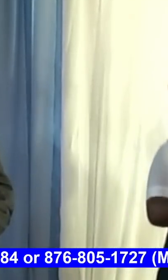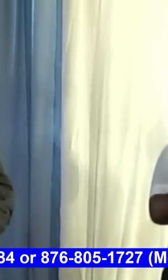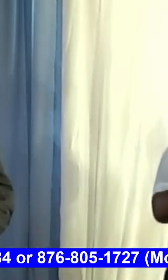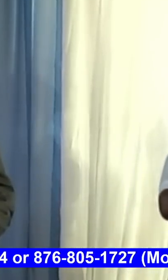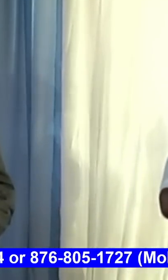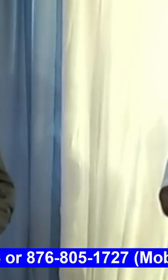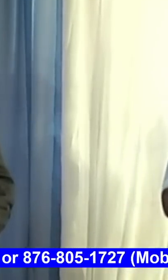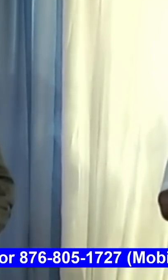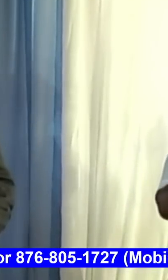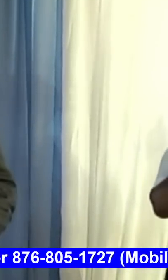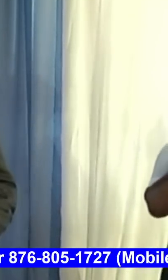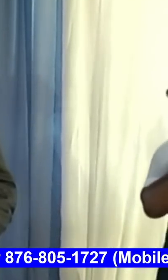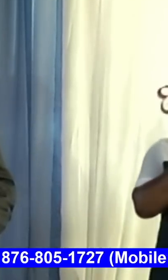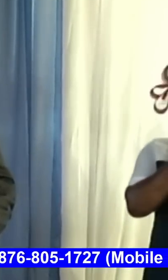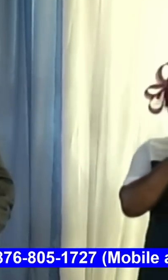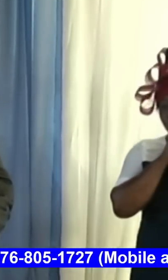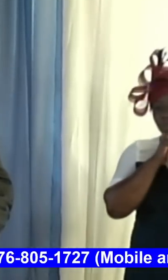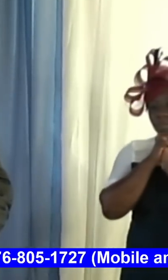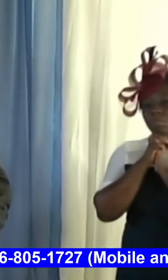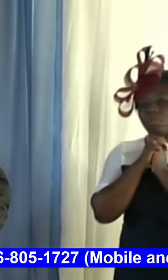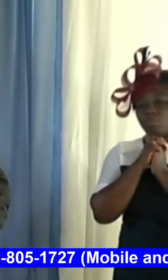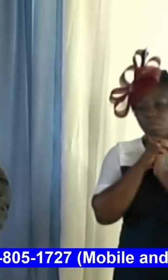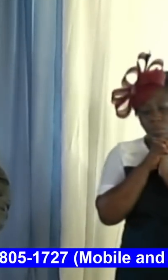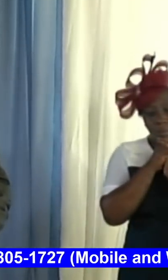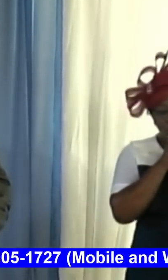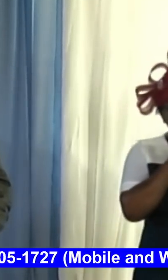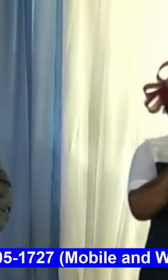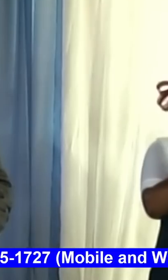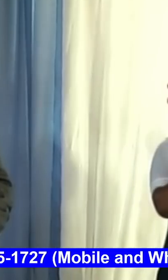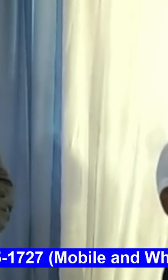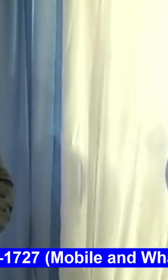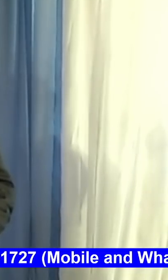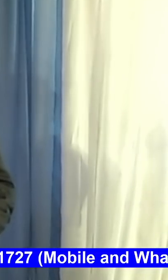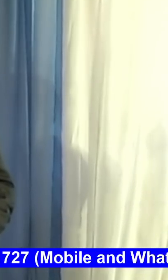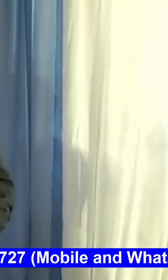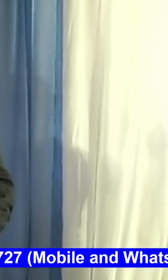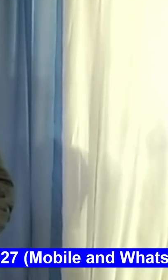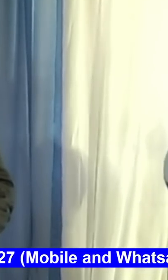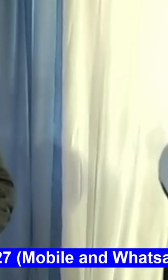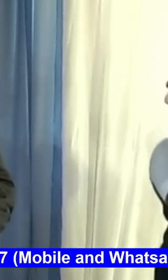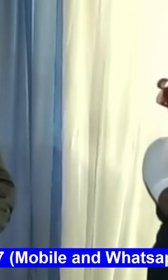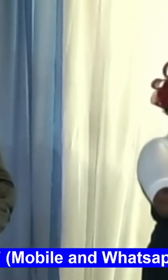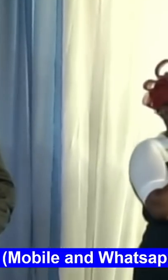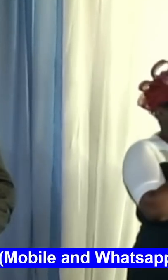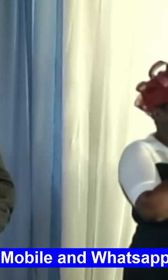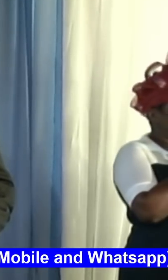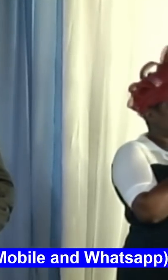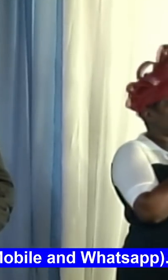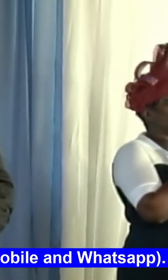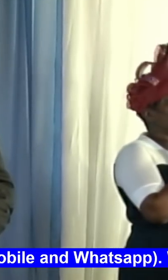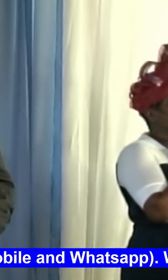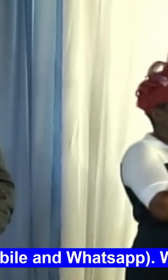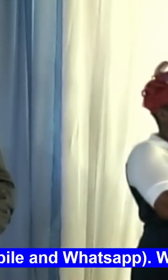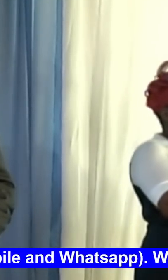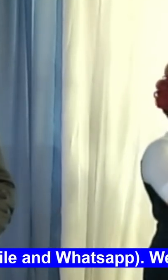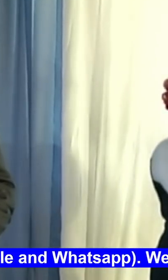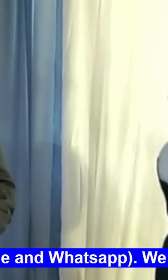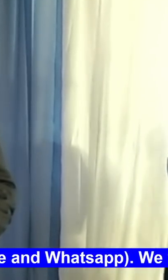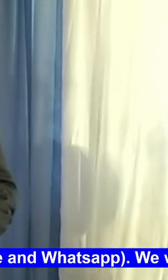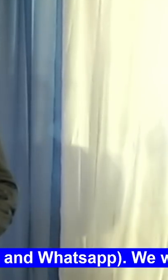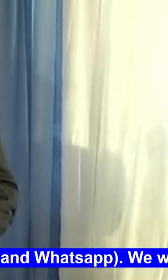Lord God, that they will accept you, Lord Jesus God, and come to live for you. Let your will be done